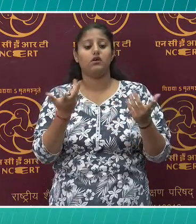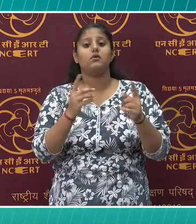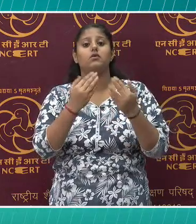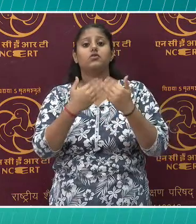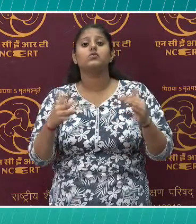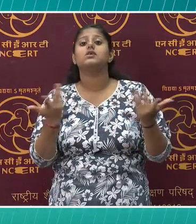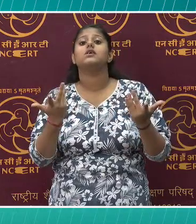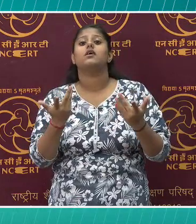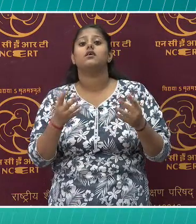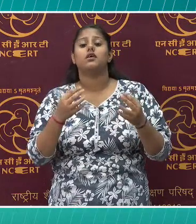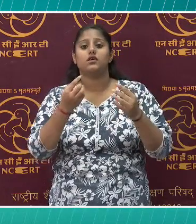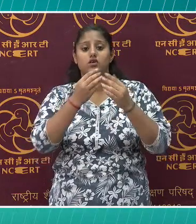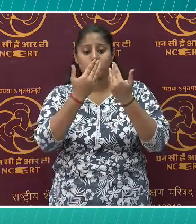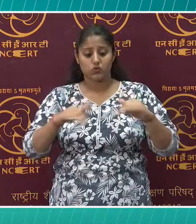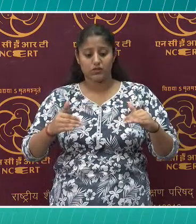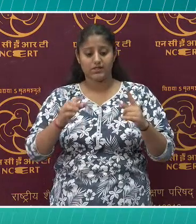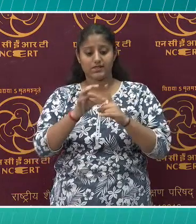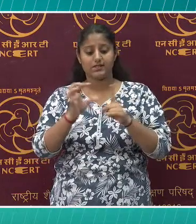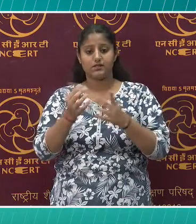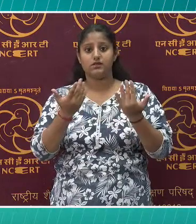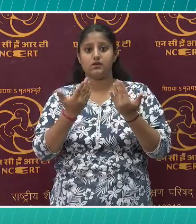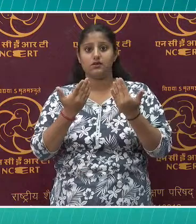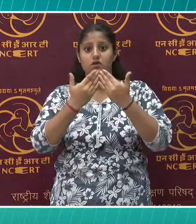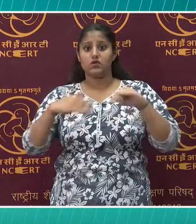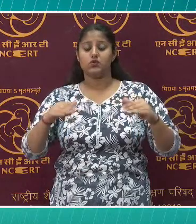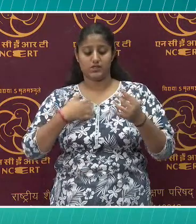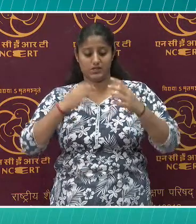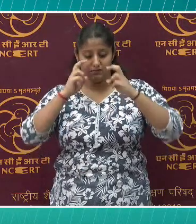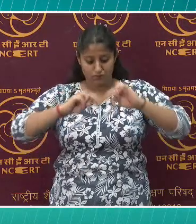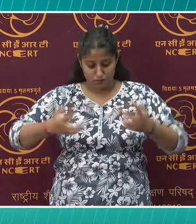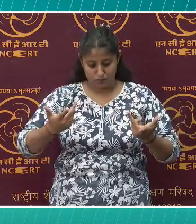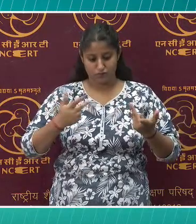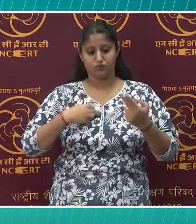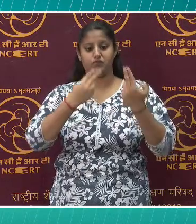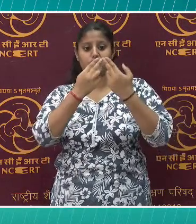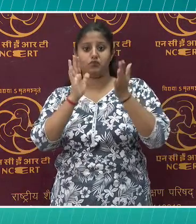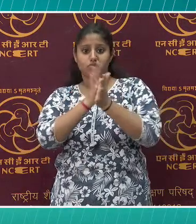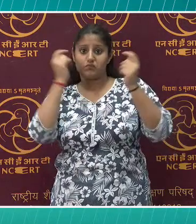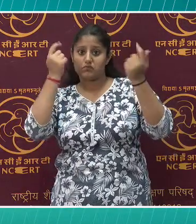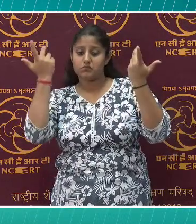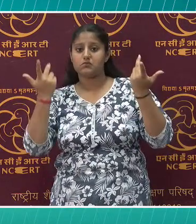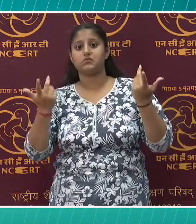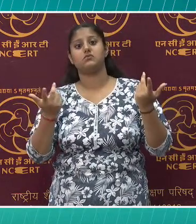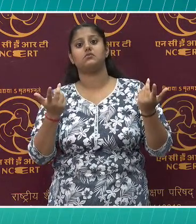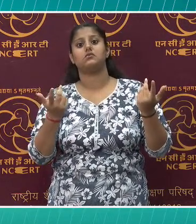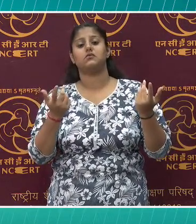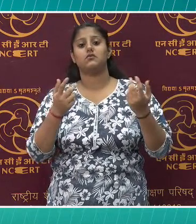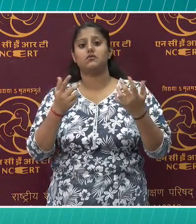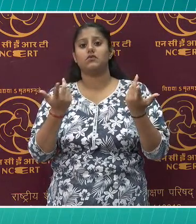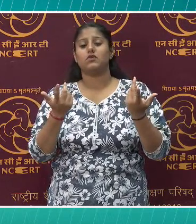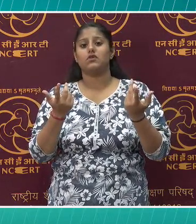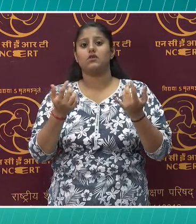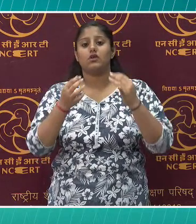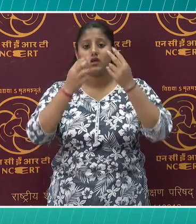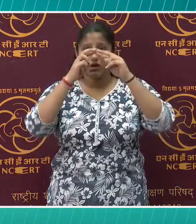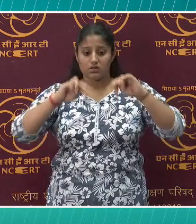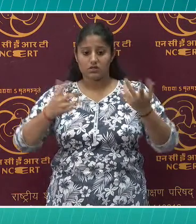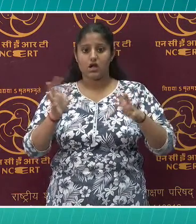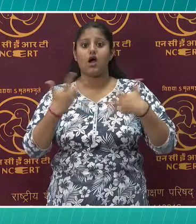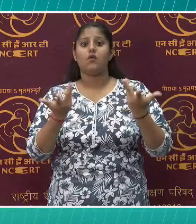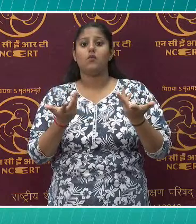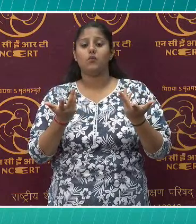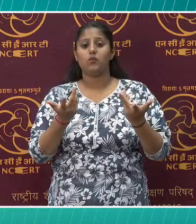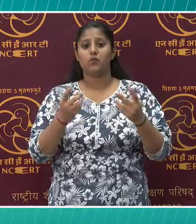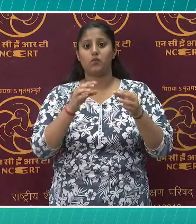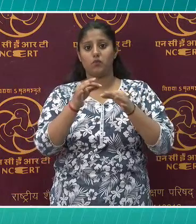let them explore themselves, celebrate, study about the various art practices